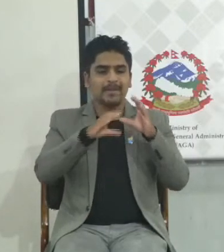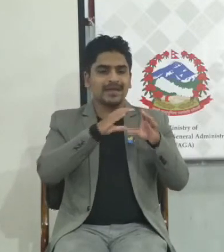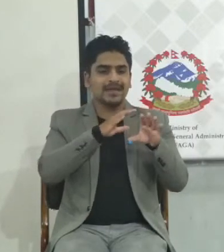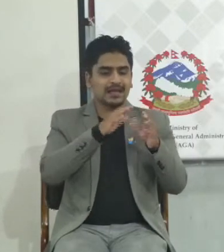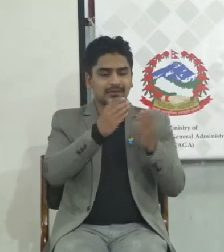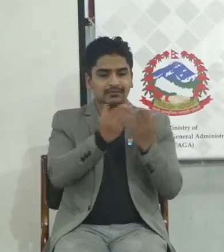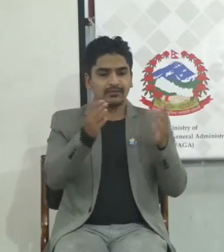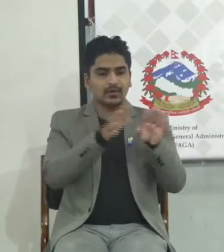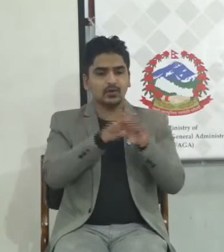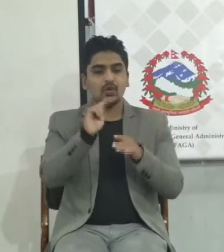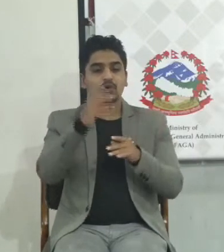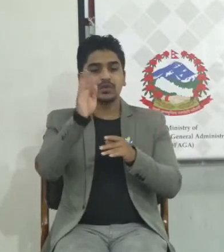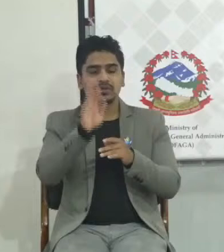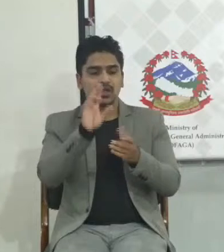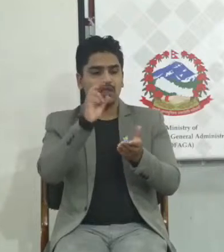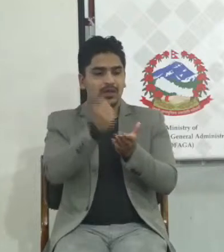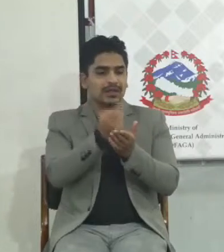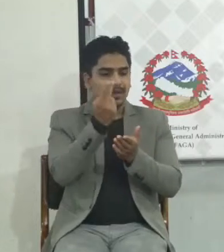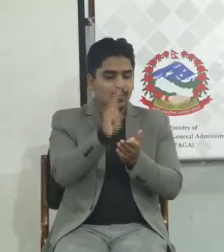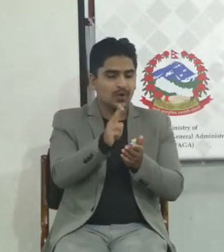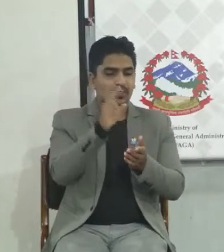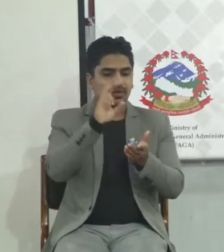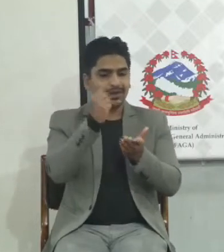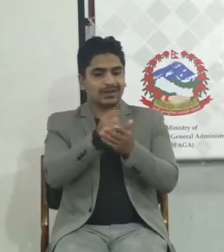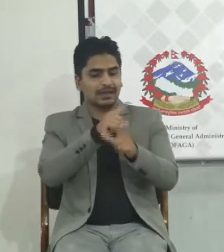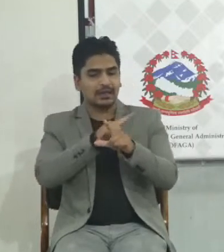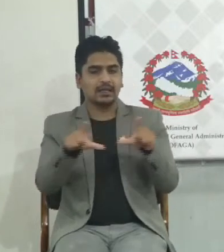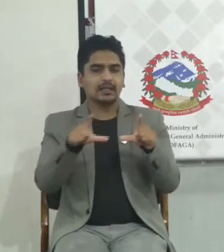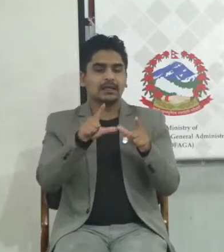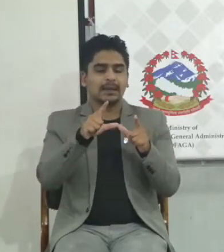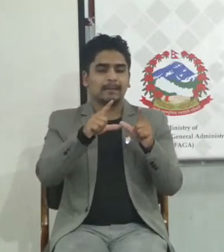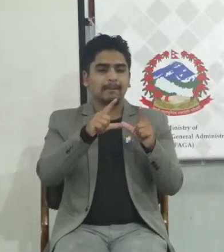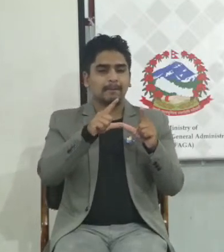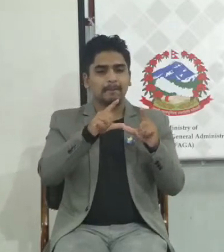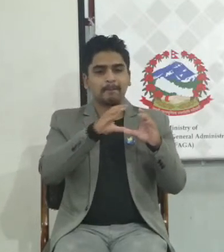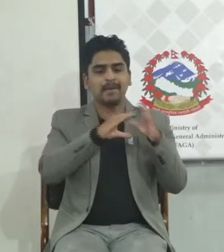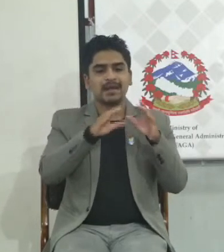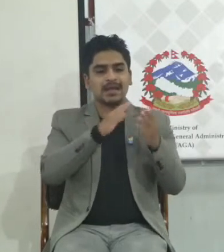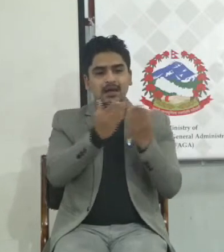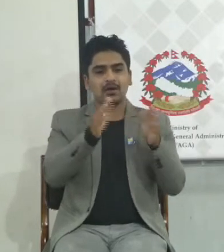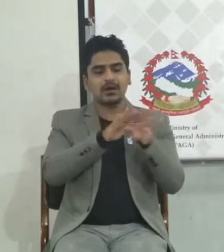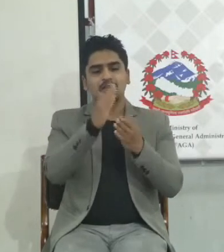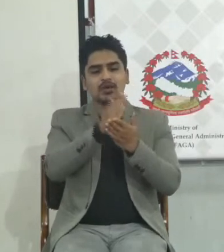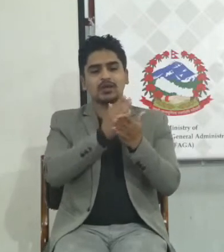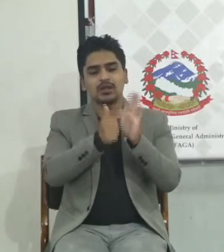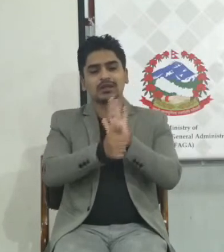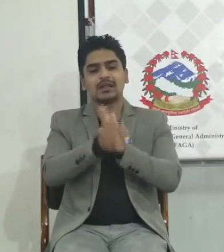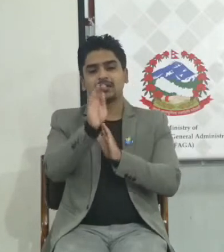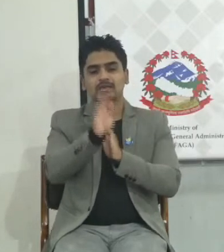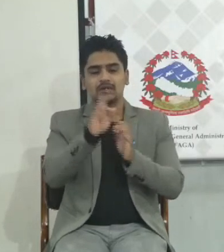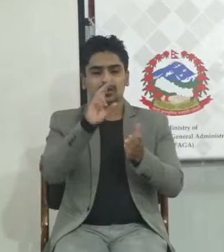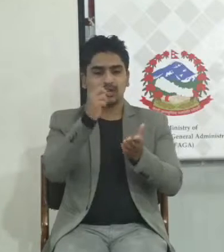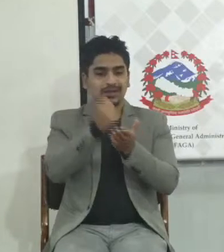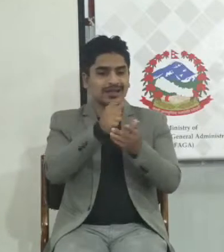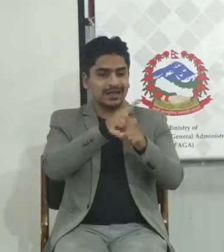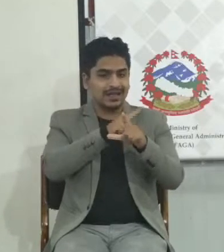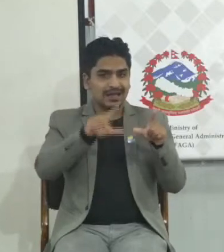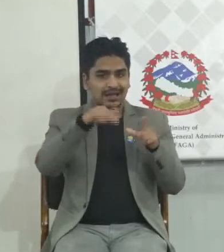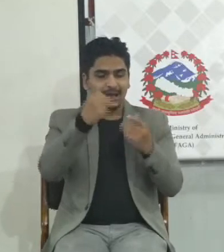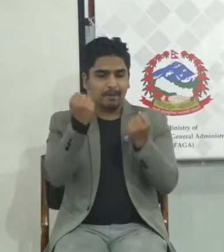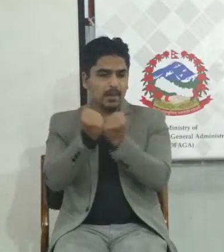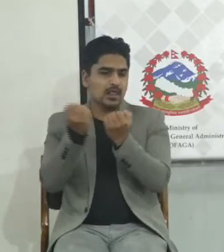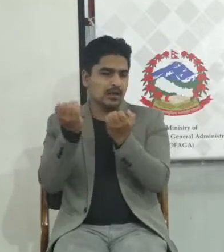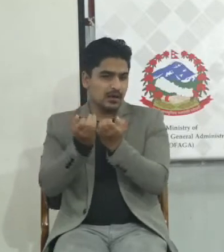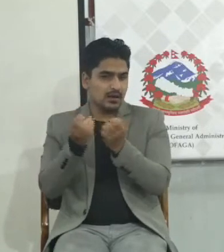registered and unregistered media can play a role, and how we are regulating these things. So thank you very